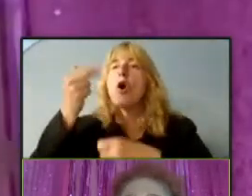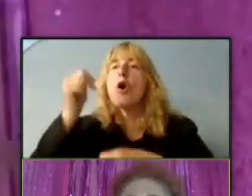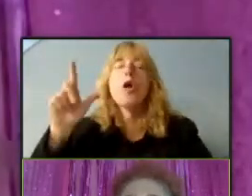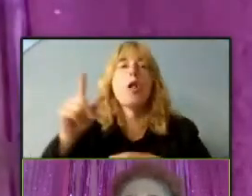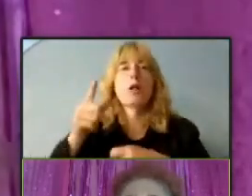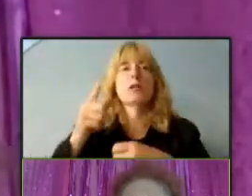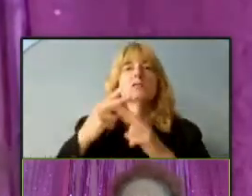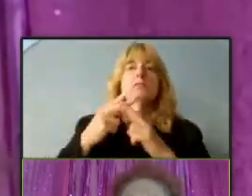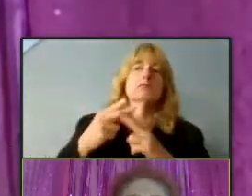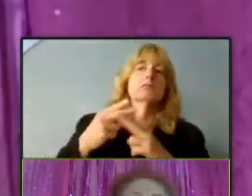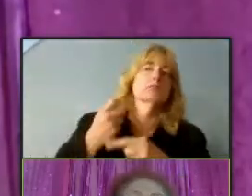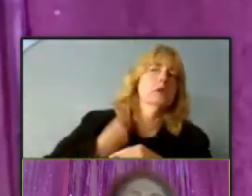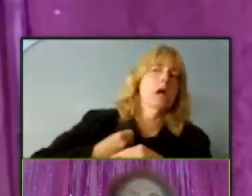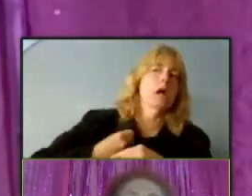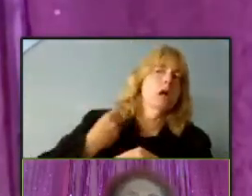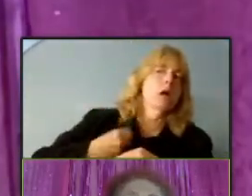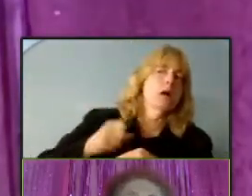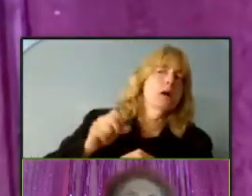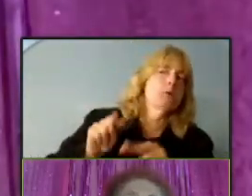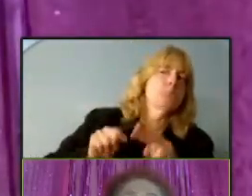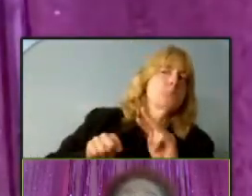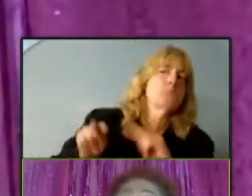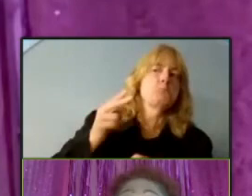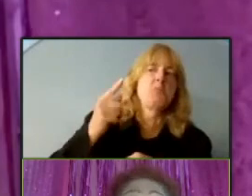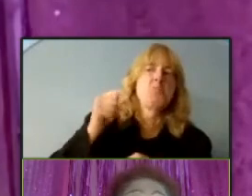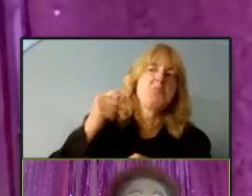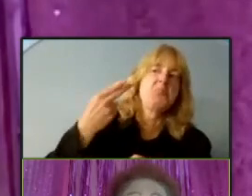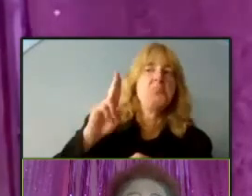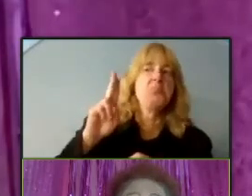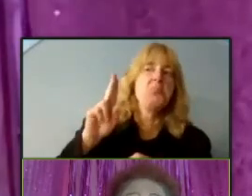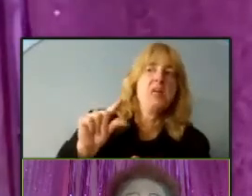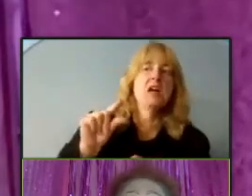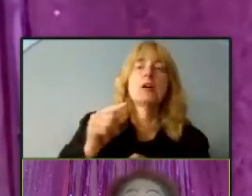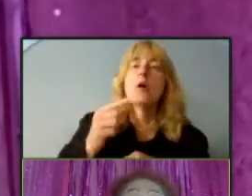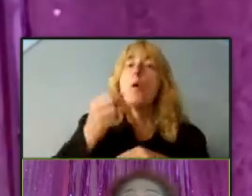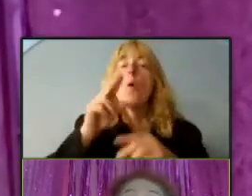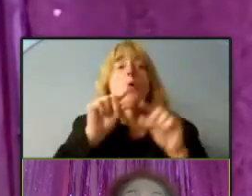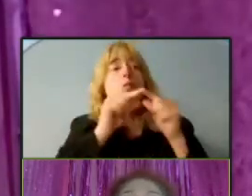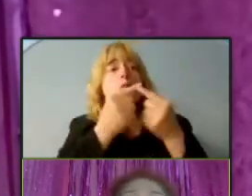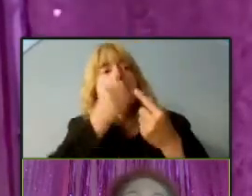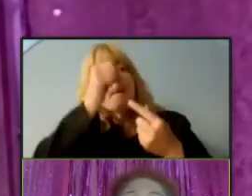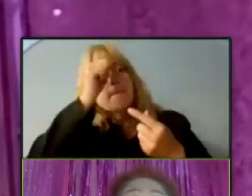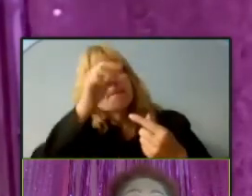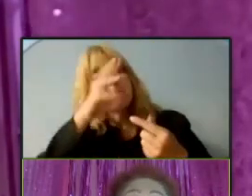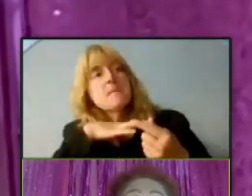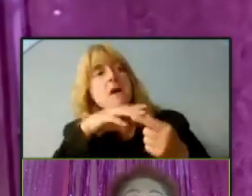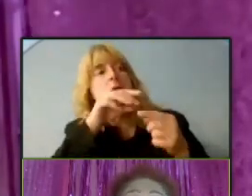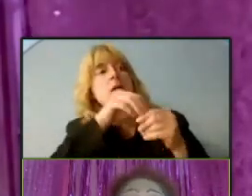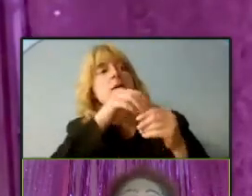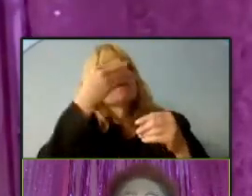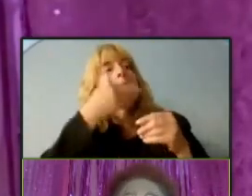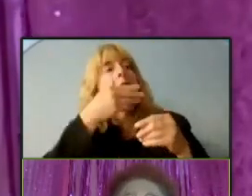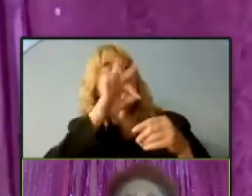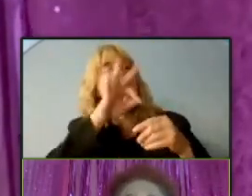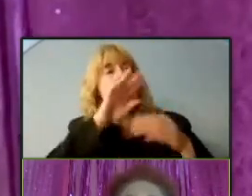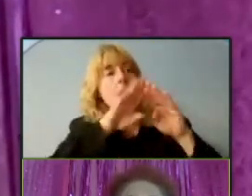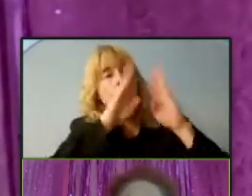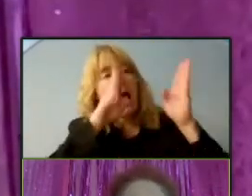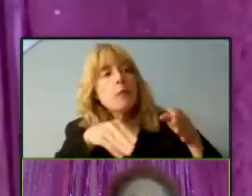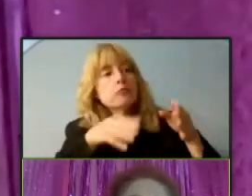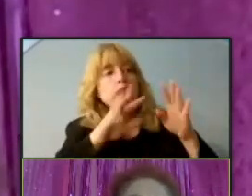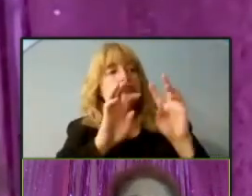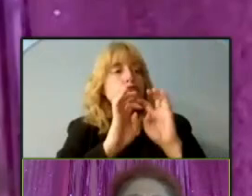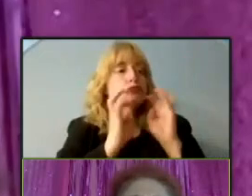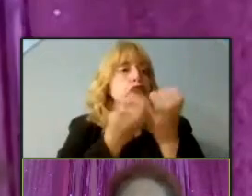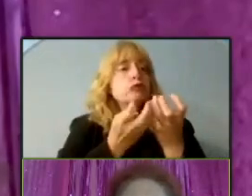even thugs. Or what about a group of Black males on the front porch of a residence or in front of a gas station or a store just talking?